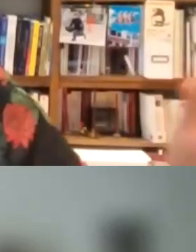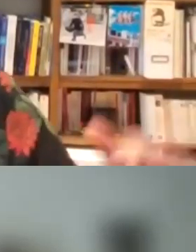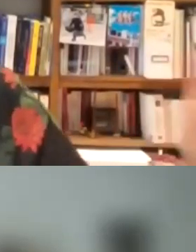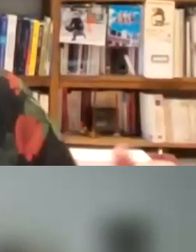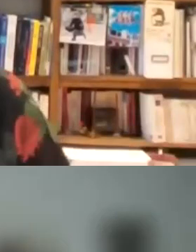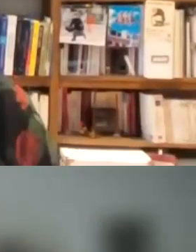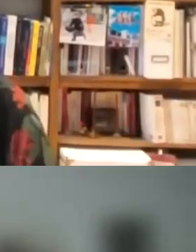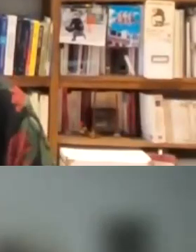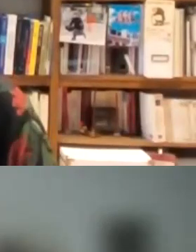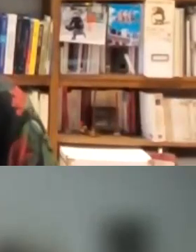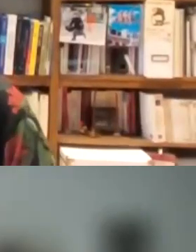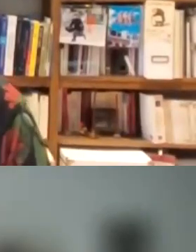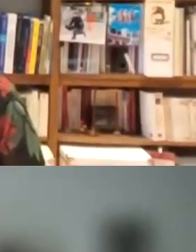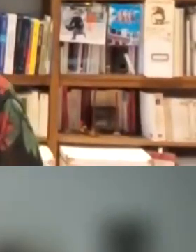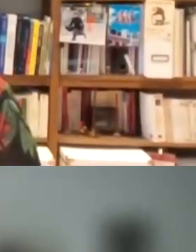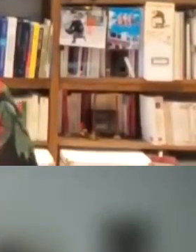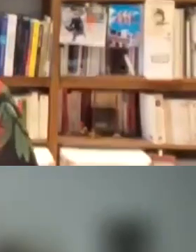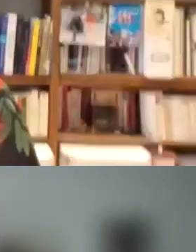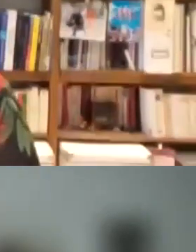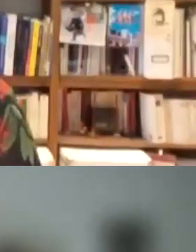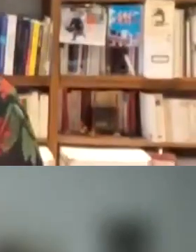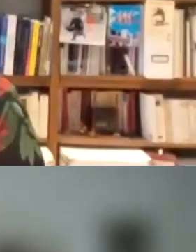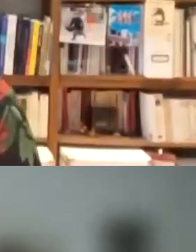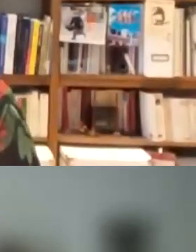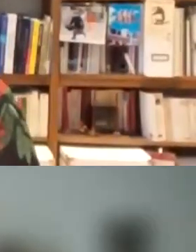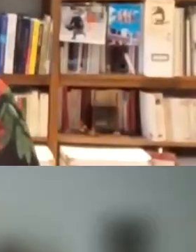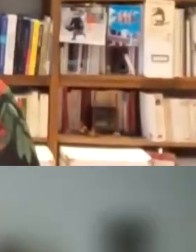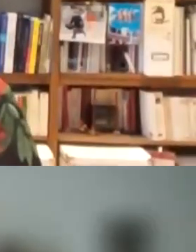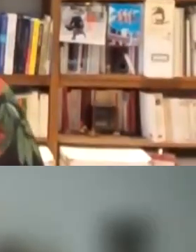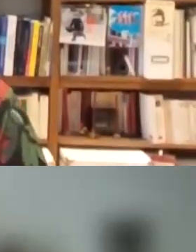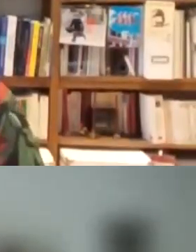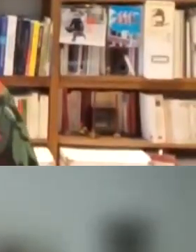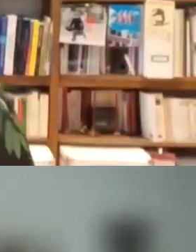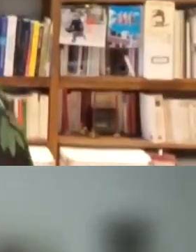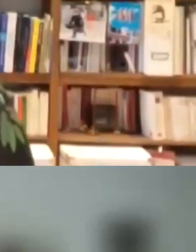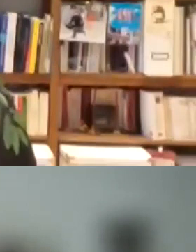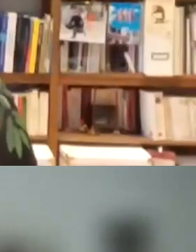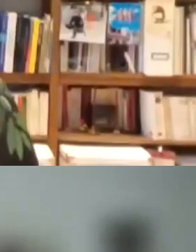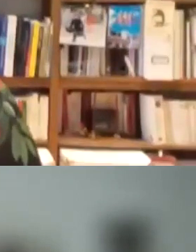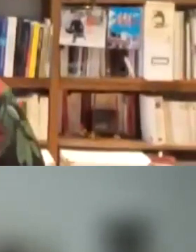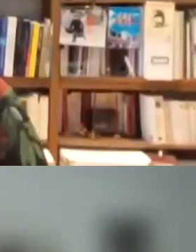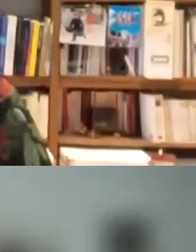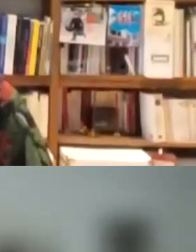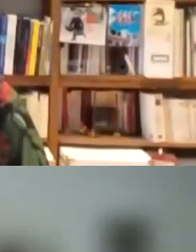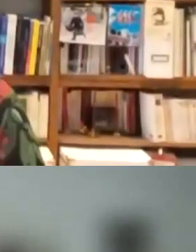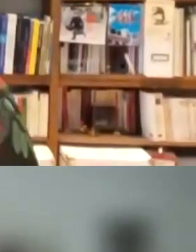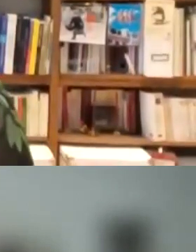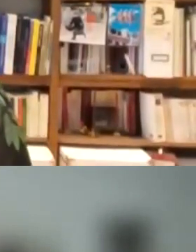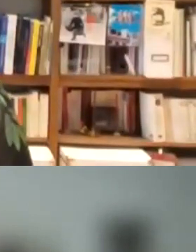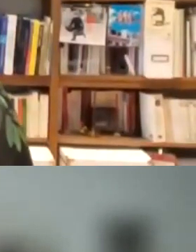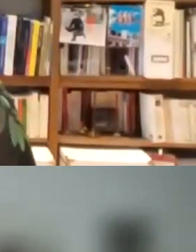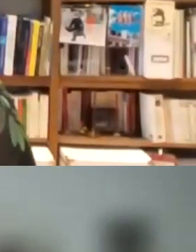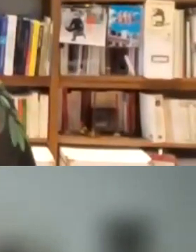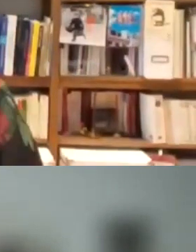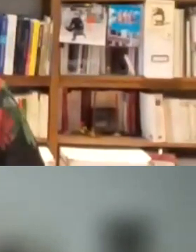going to be interesting." And actually, he told us after, I was really hoping he would be listening because I thought he could learn from that.